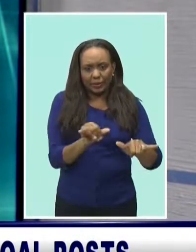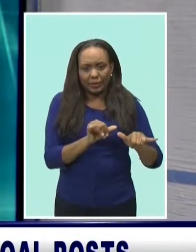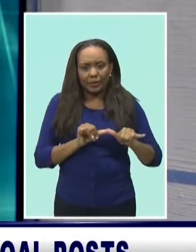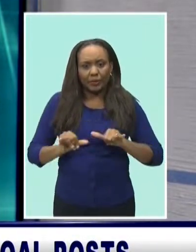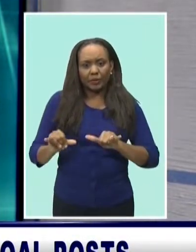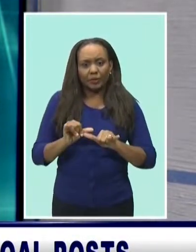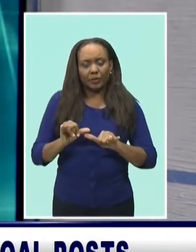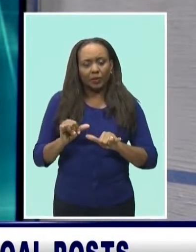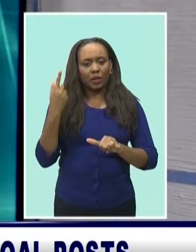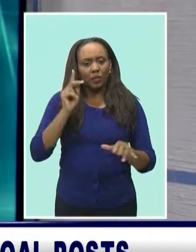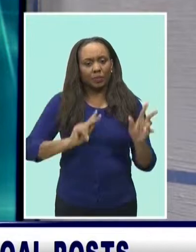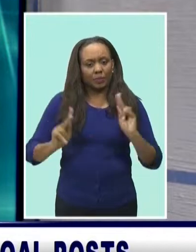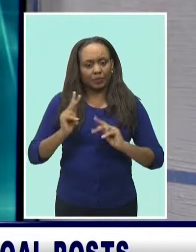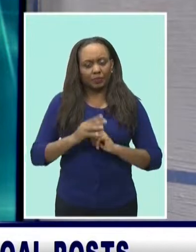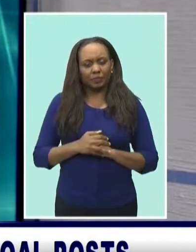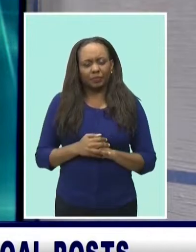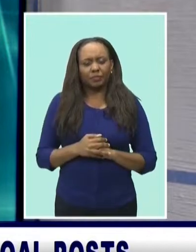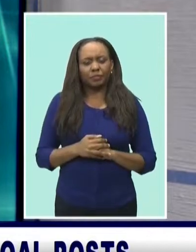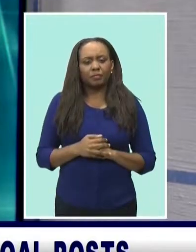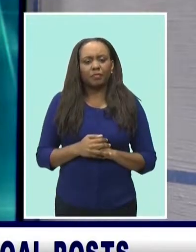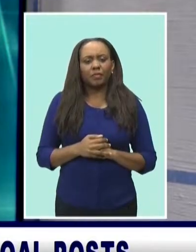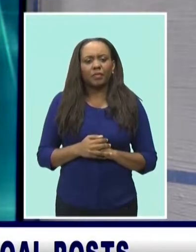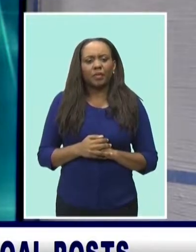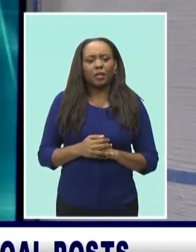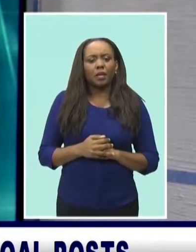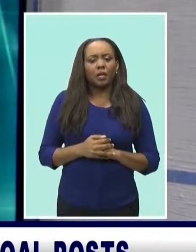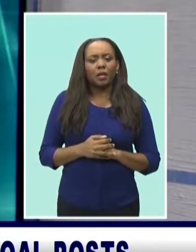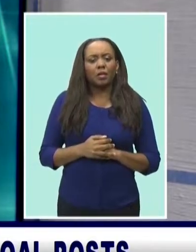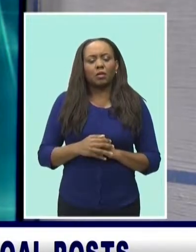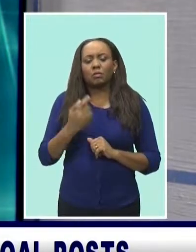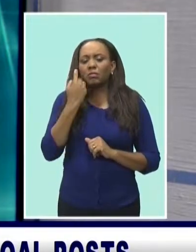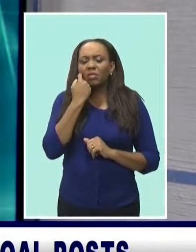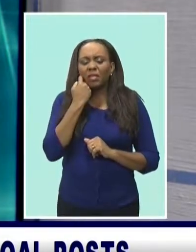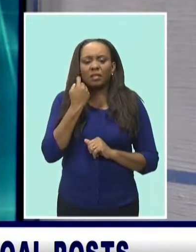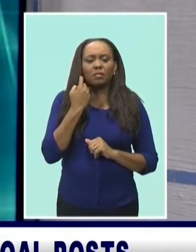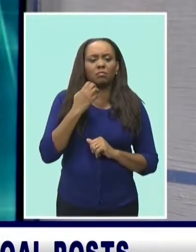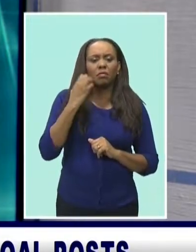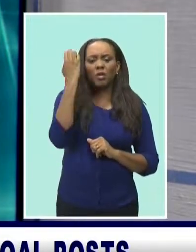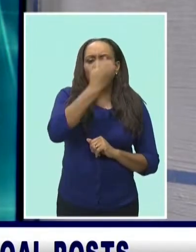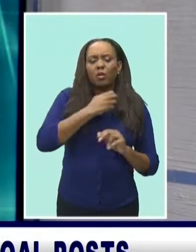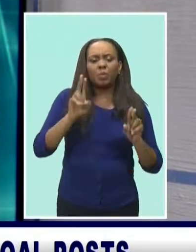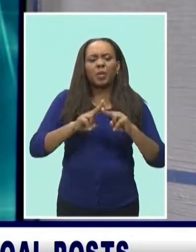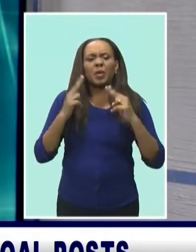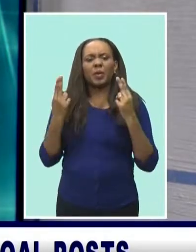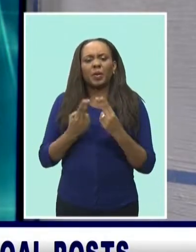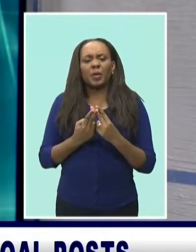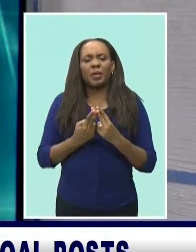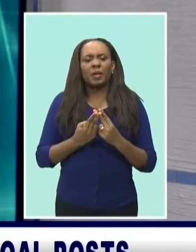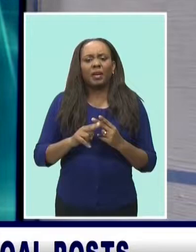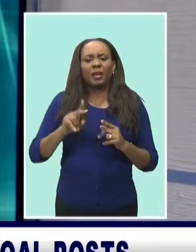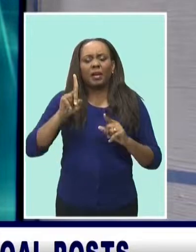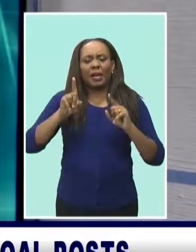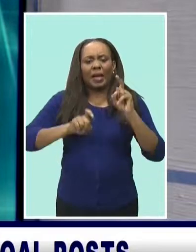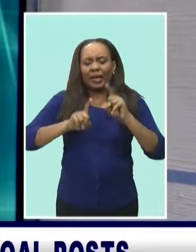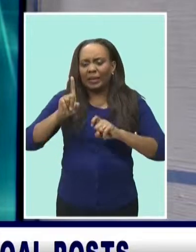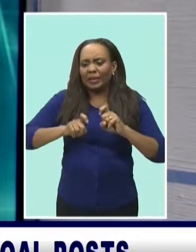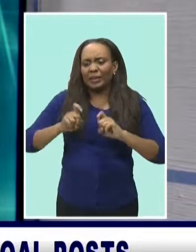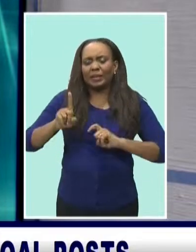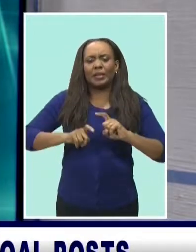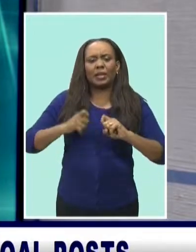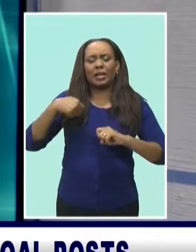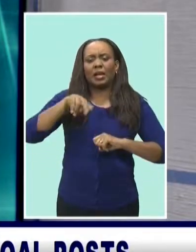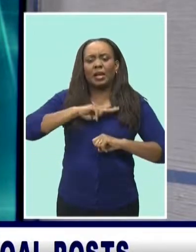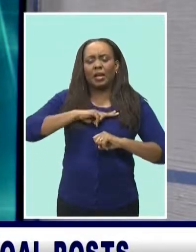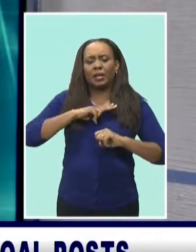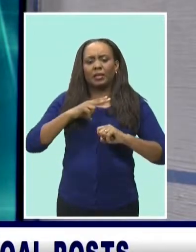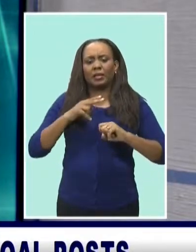in the sector. Her comments follow the constant moving of the goalpost by the European Union on jurisdictions like Barbados for the country